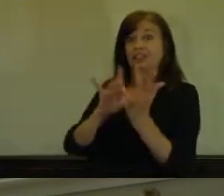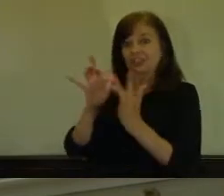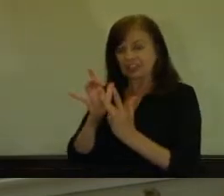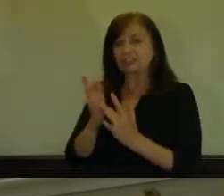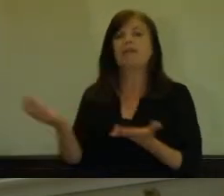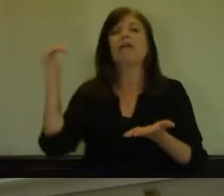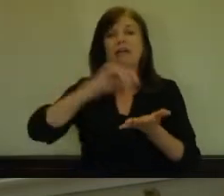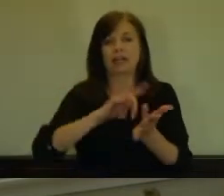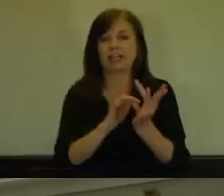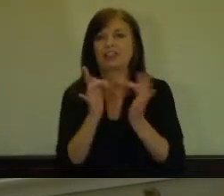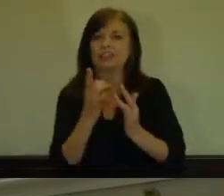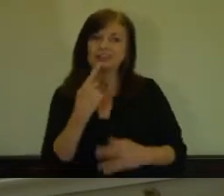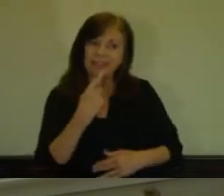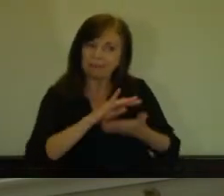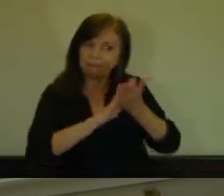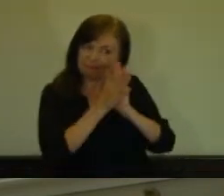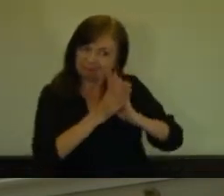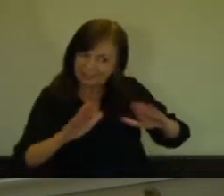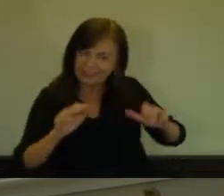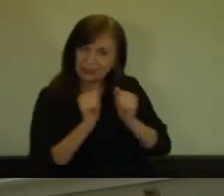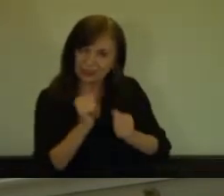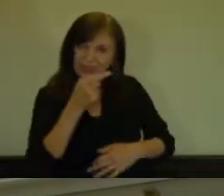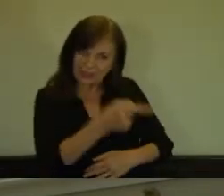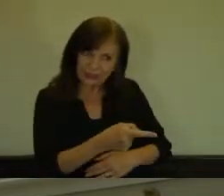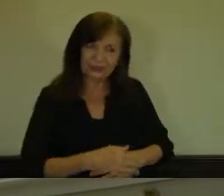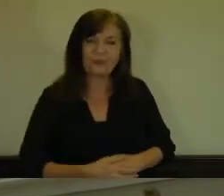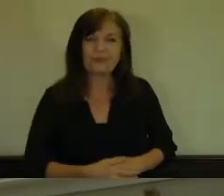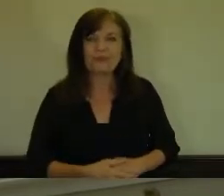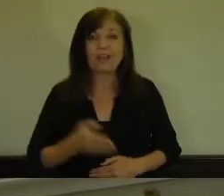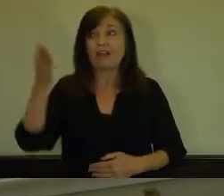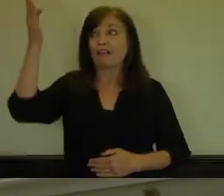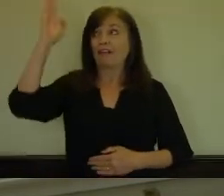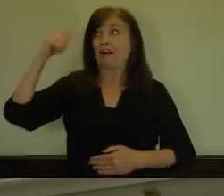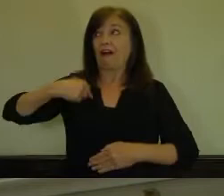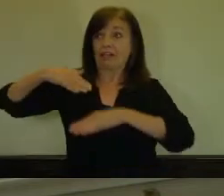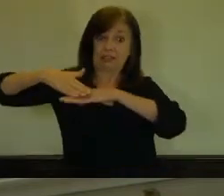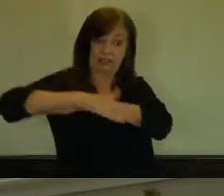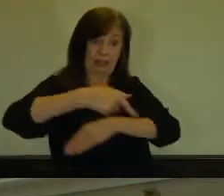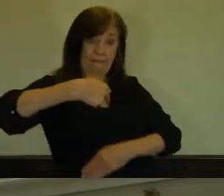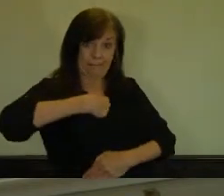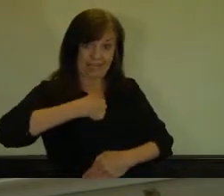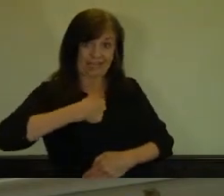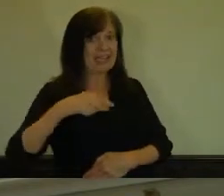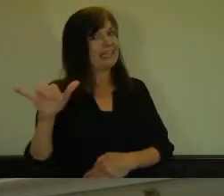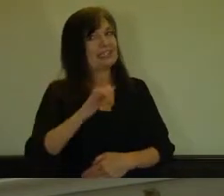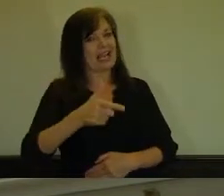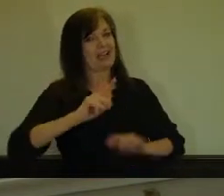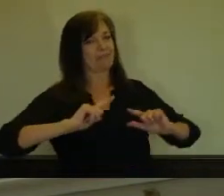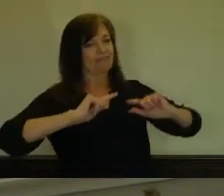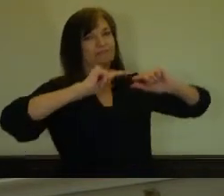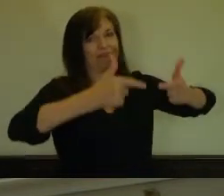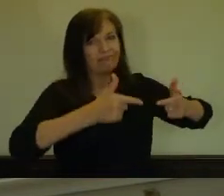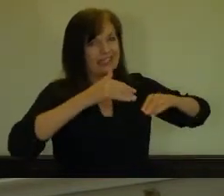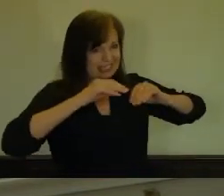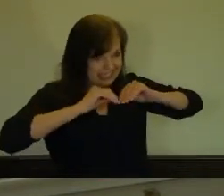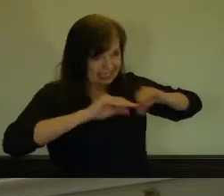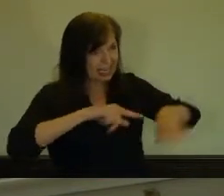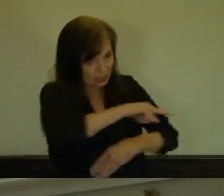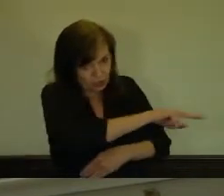them again, "Peace be with you. As God has sent me, so I send you.